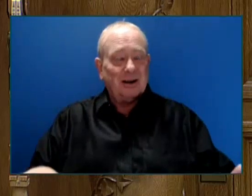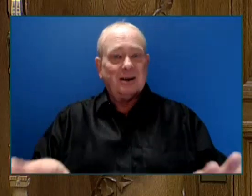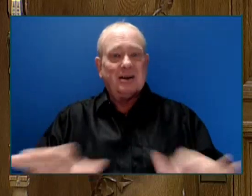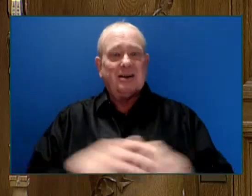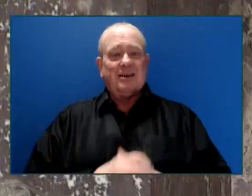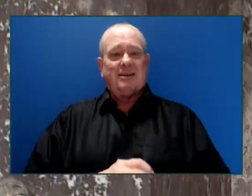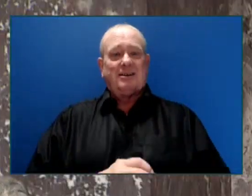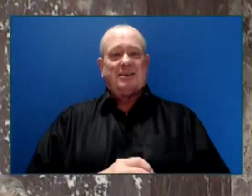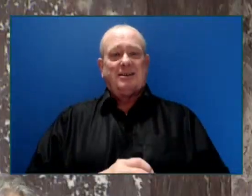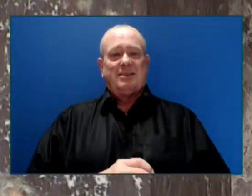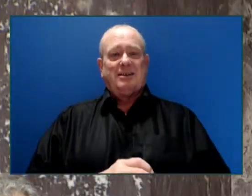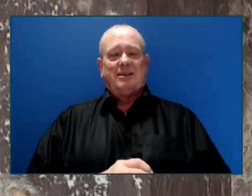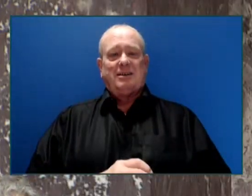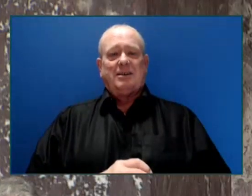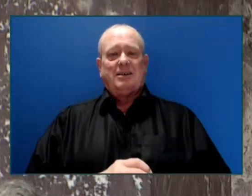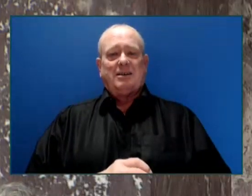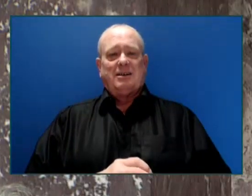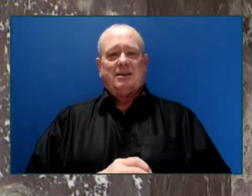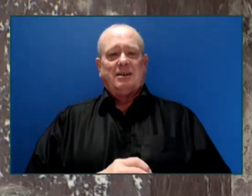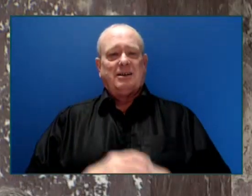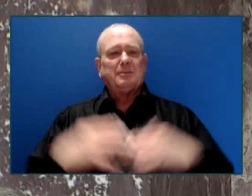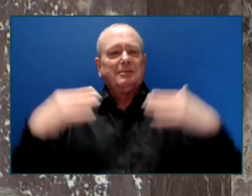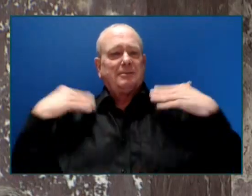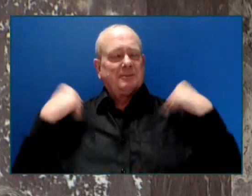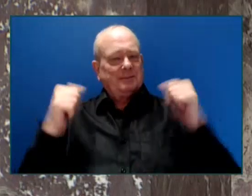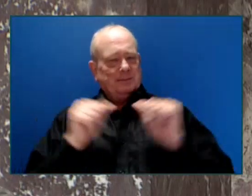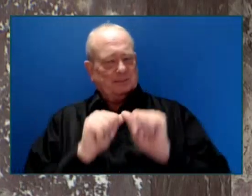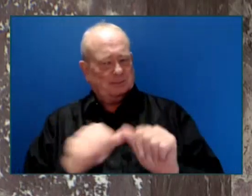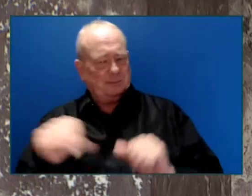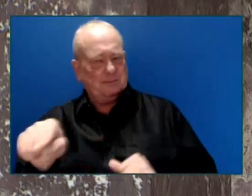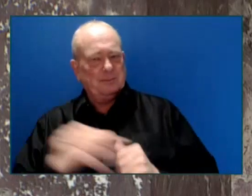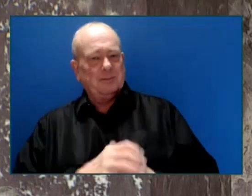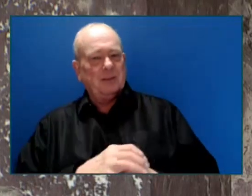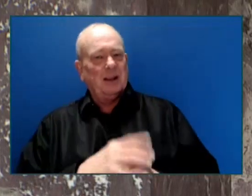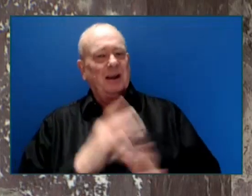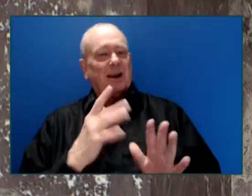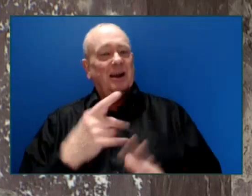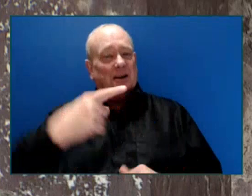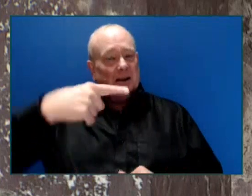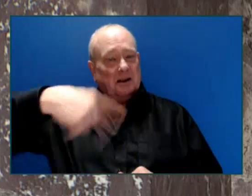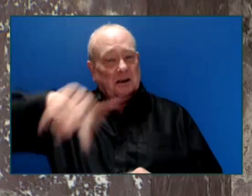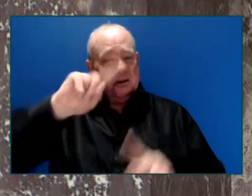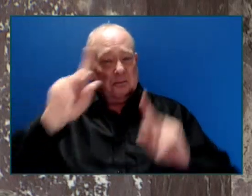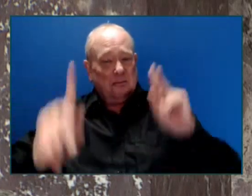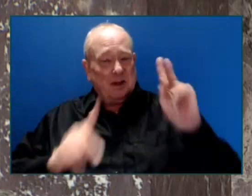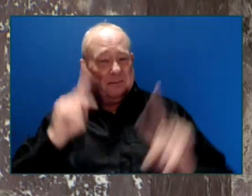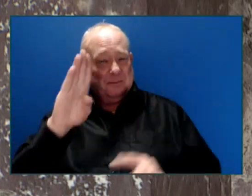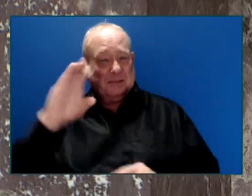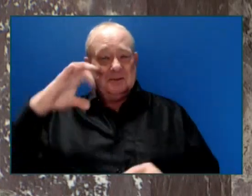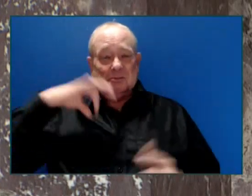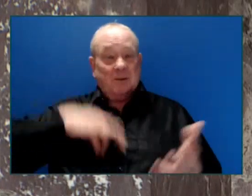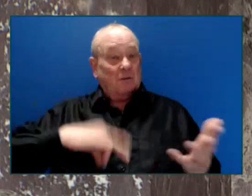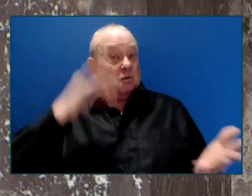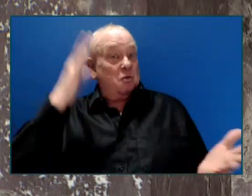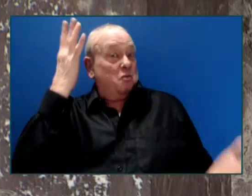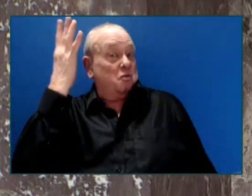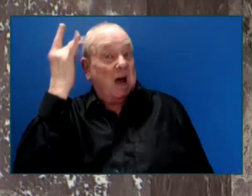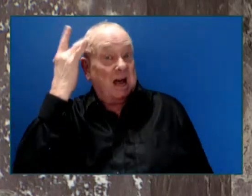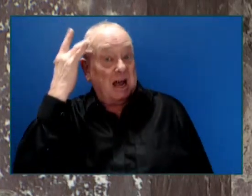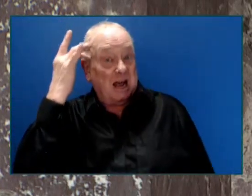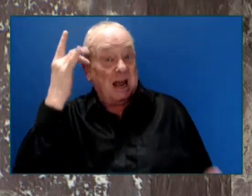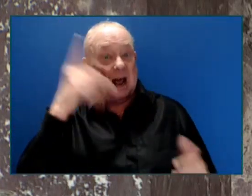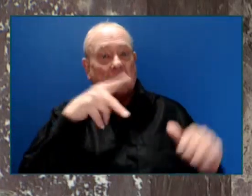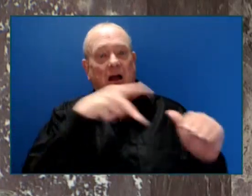Honourable Speaker, it was a good day because of the cuts this person brought to this province, Honourable Speaker. No, please. Okay. Through the chair. Honourable